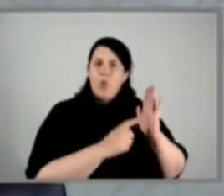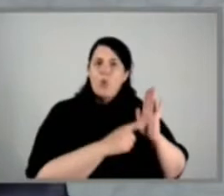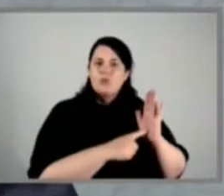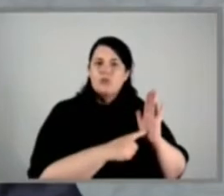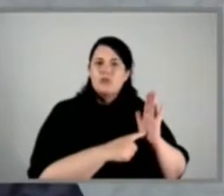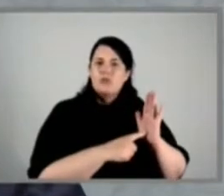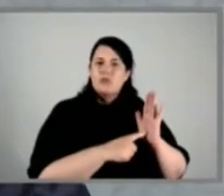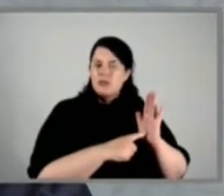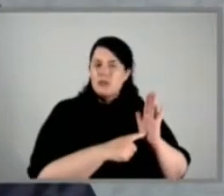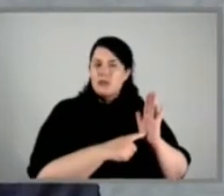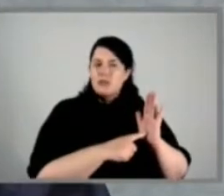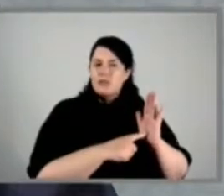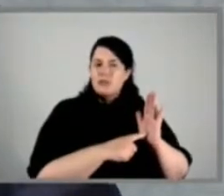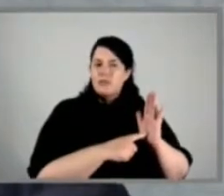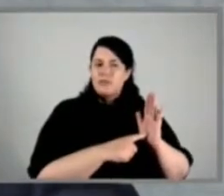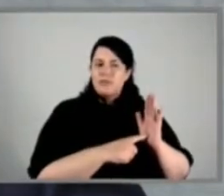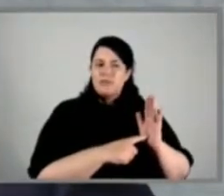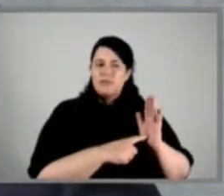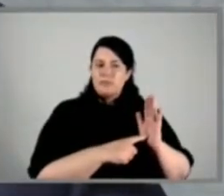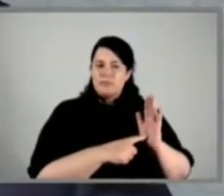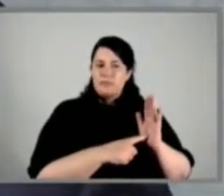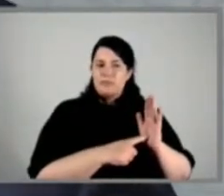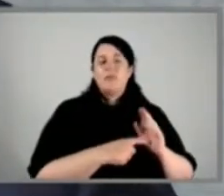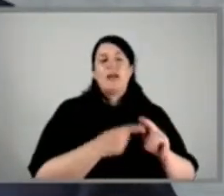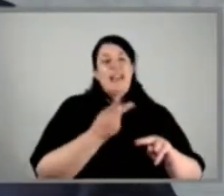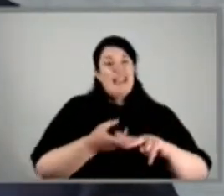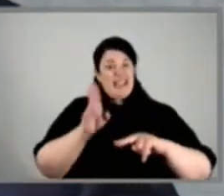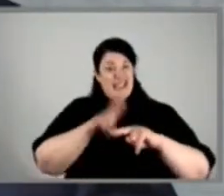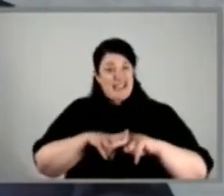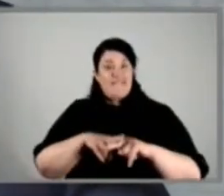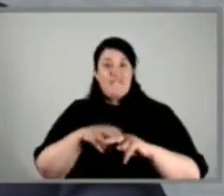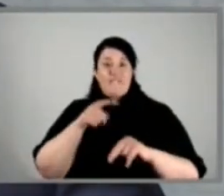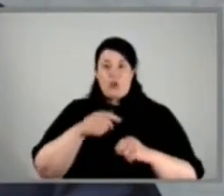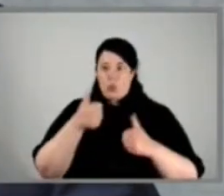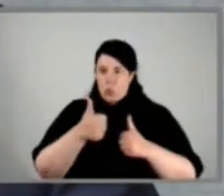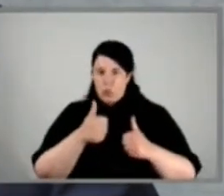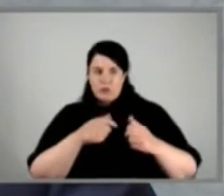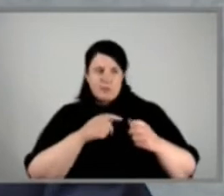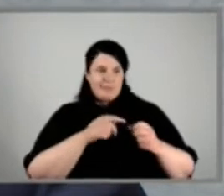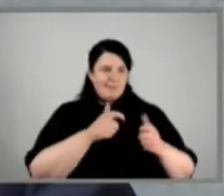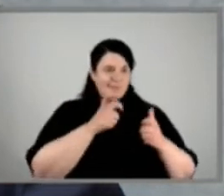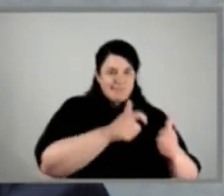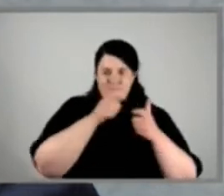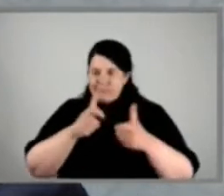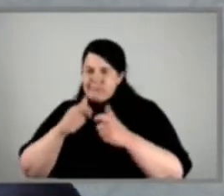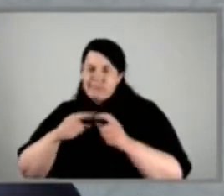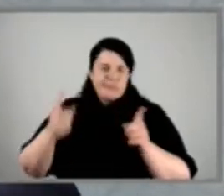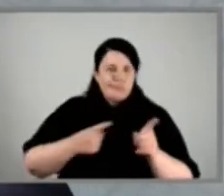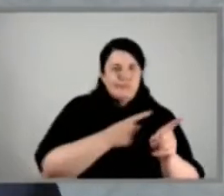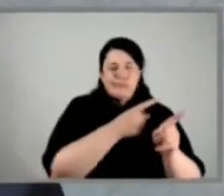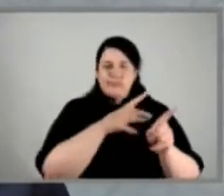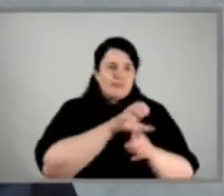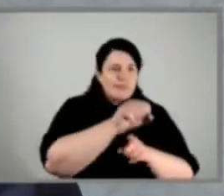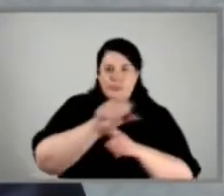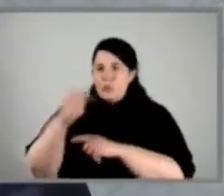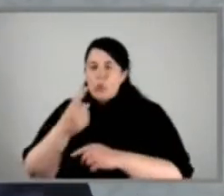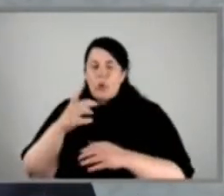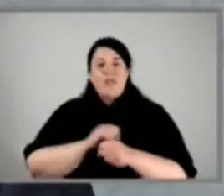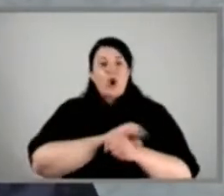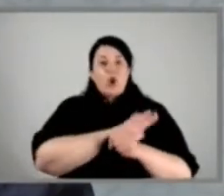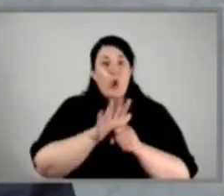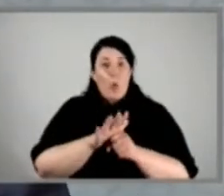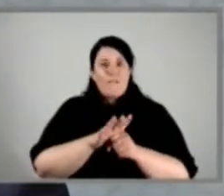the characteristics of an optimal contact tracing and outbreak management system, which is not a checklist that the